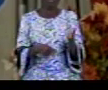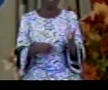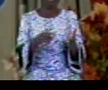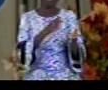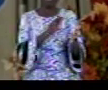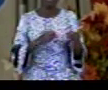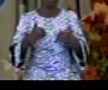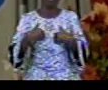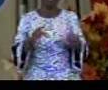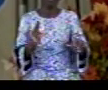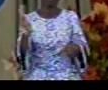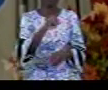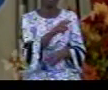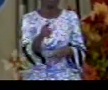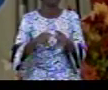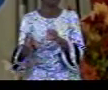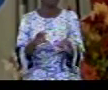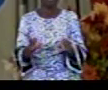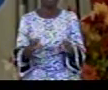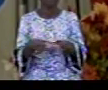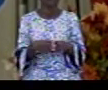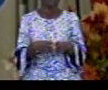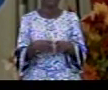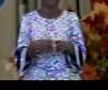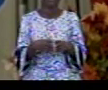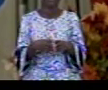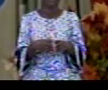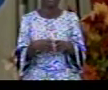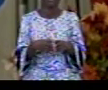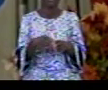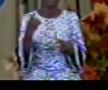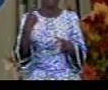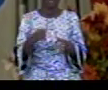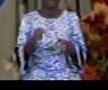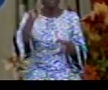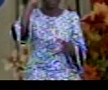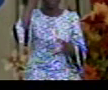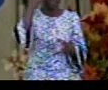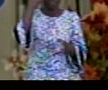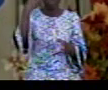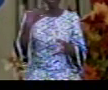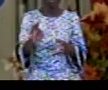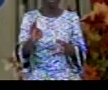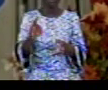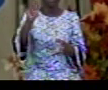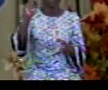I will read the speech of His Excellency, the governor of Niger State.